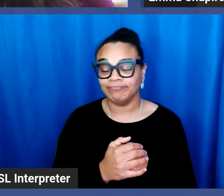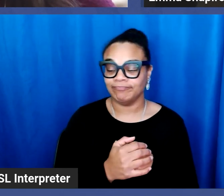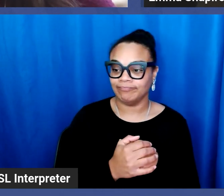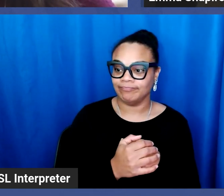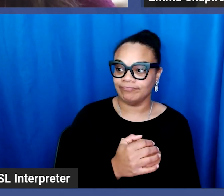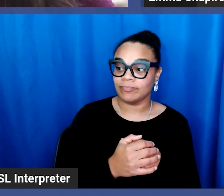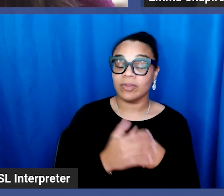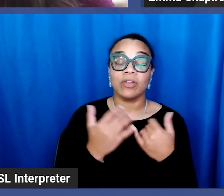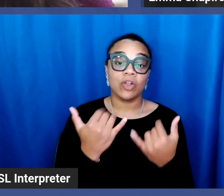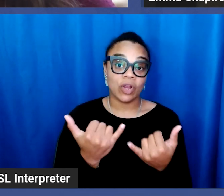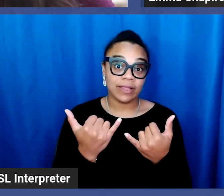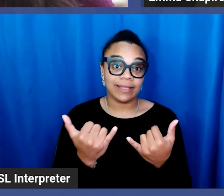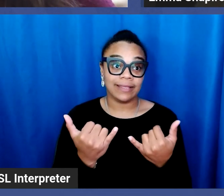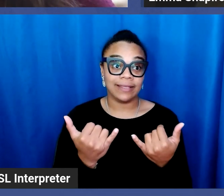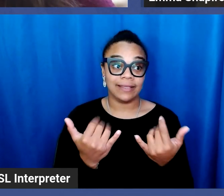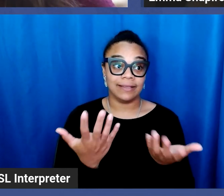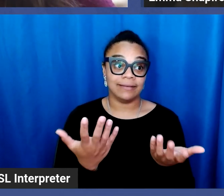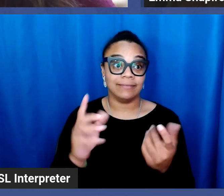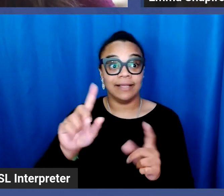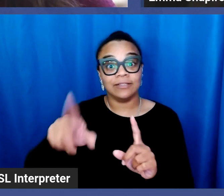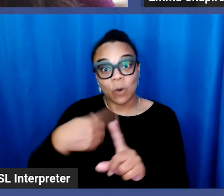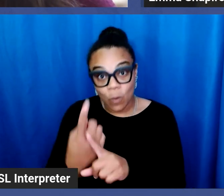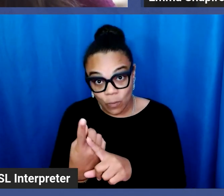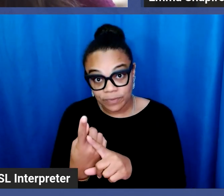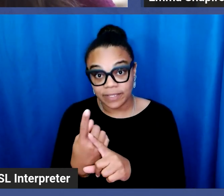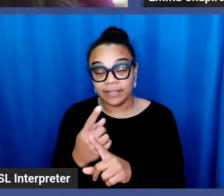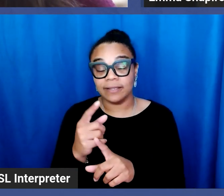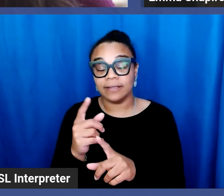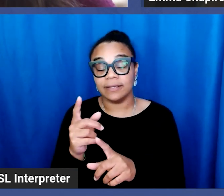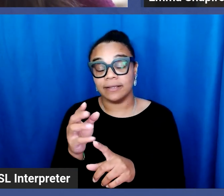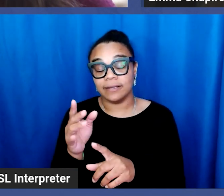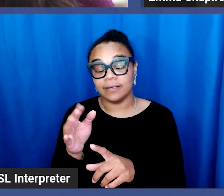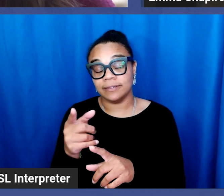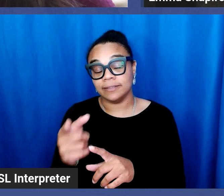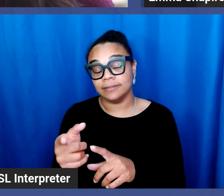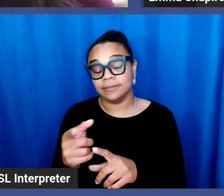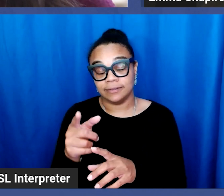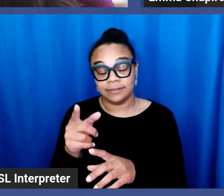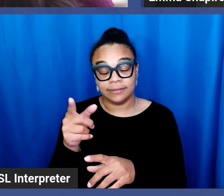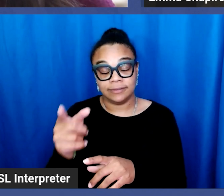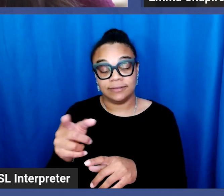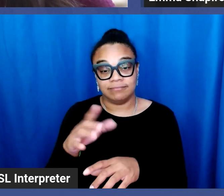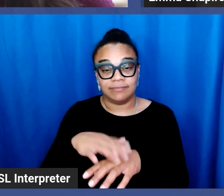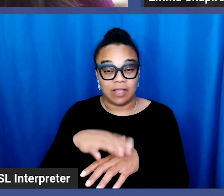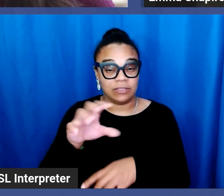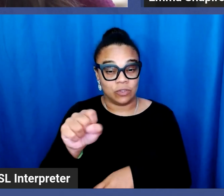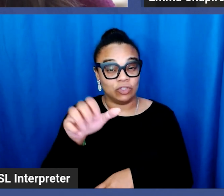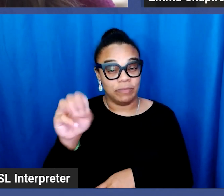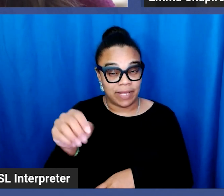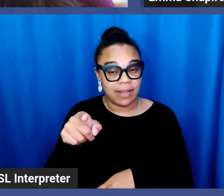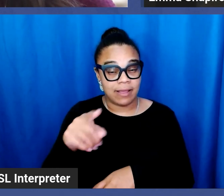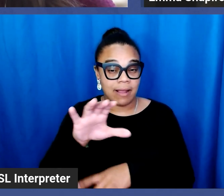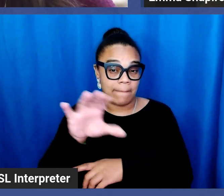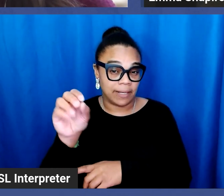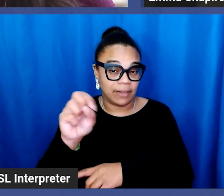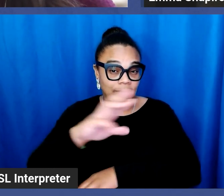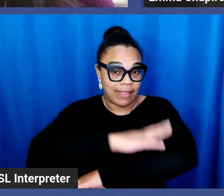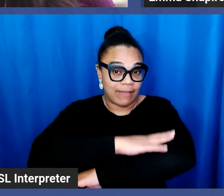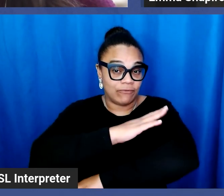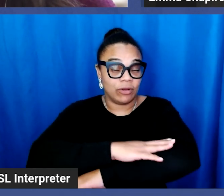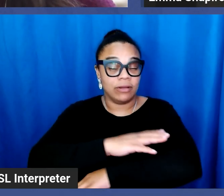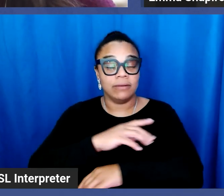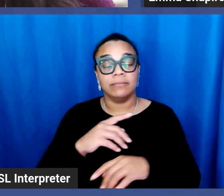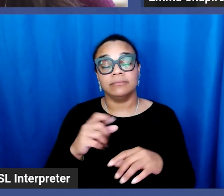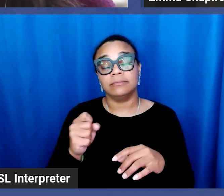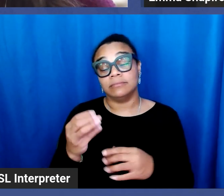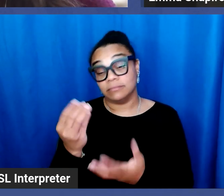And currently, since it's only parceled out into different social media companies or platforms, there